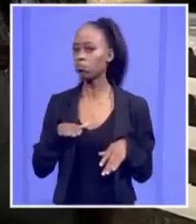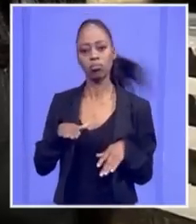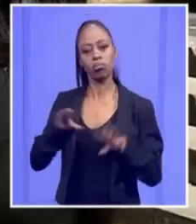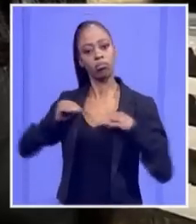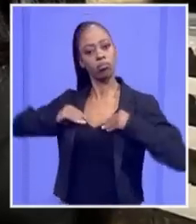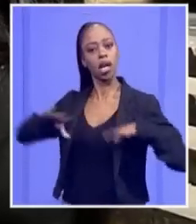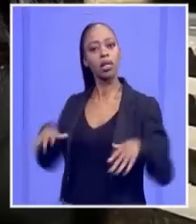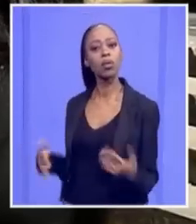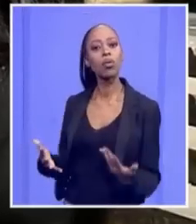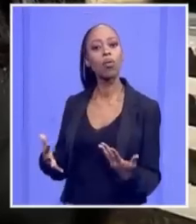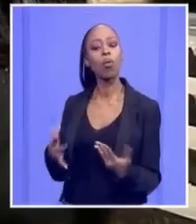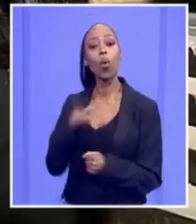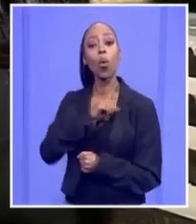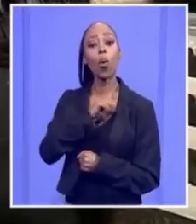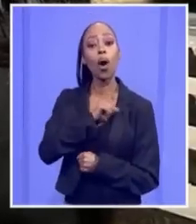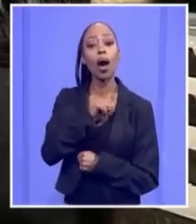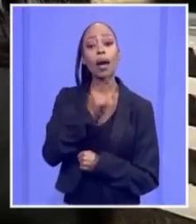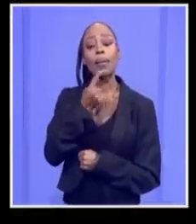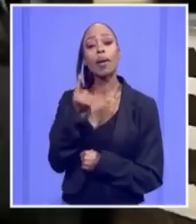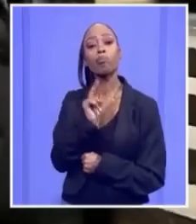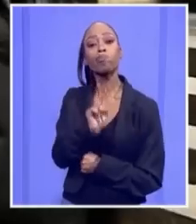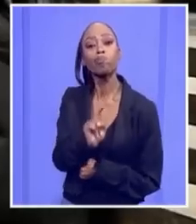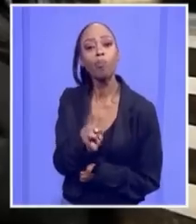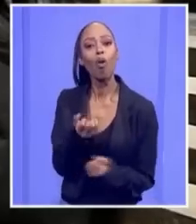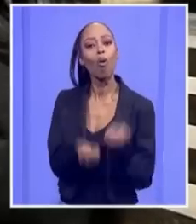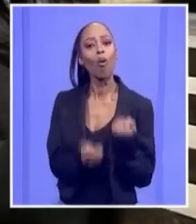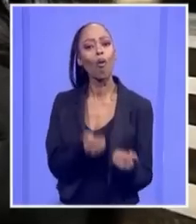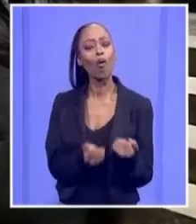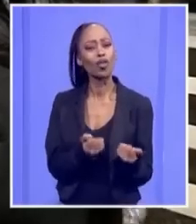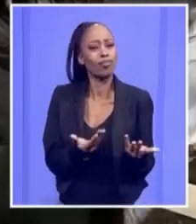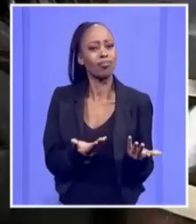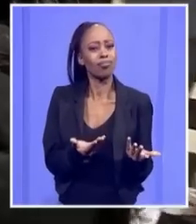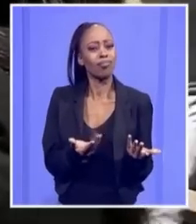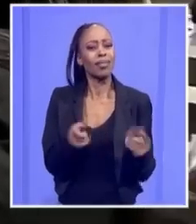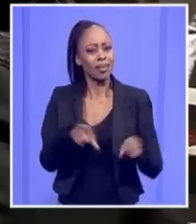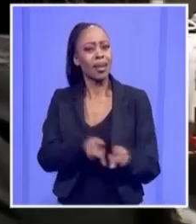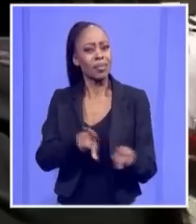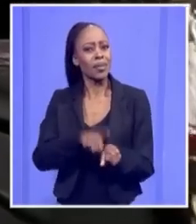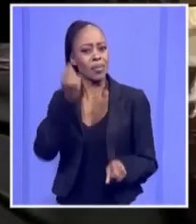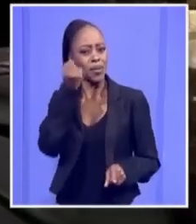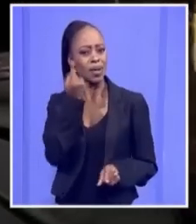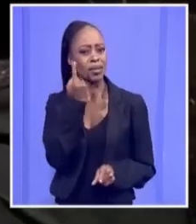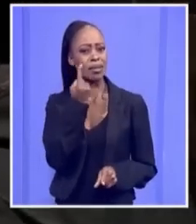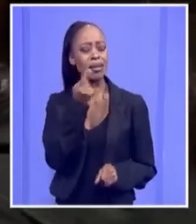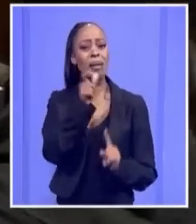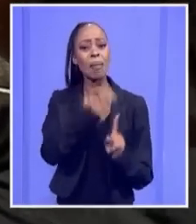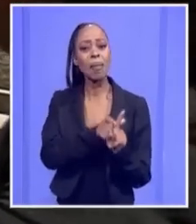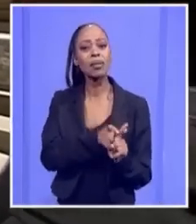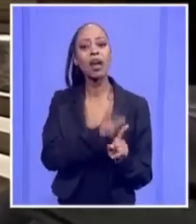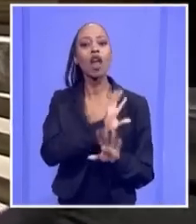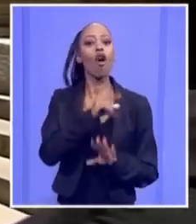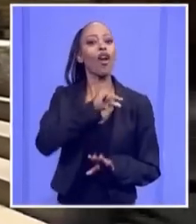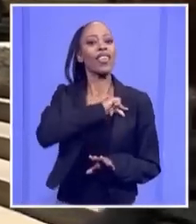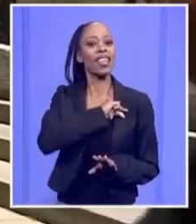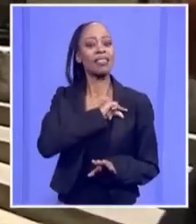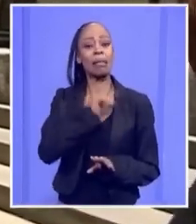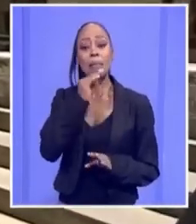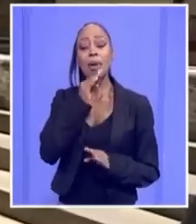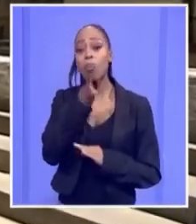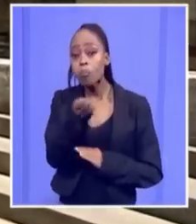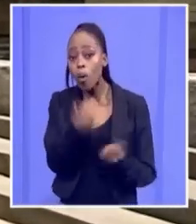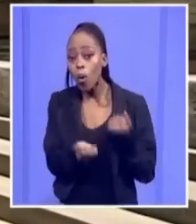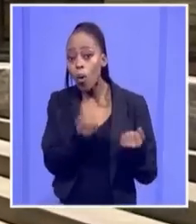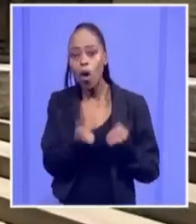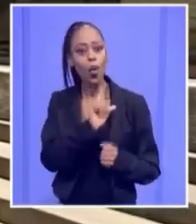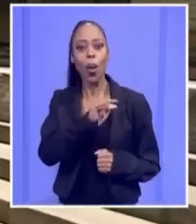argument, because appearing in court, there's always been an understanding of a person is presumed innocent until proven guilty.